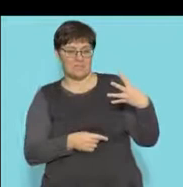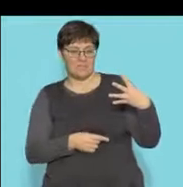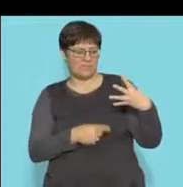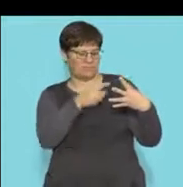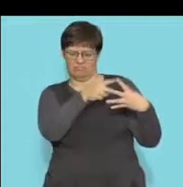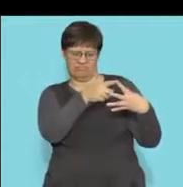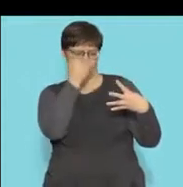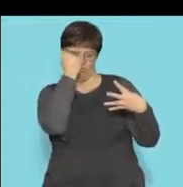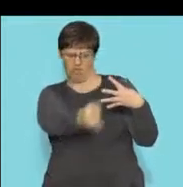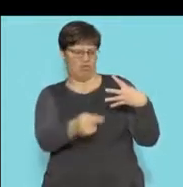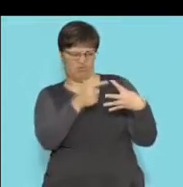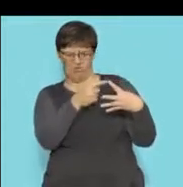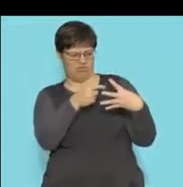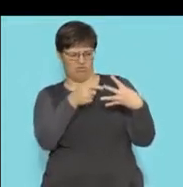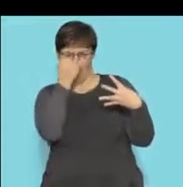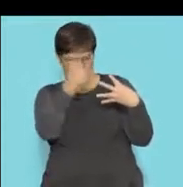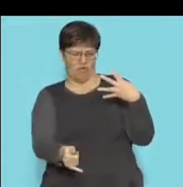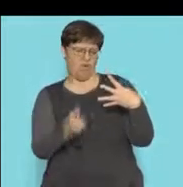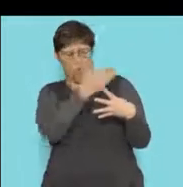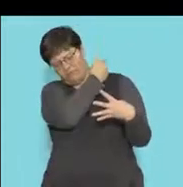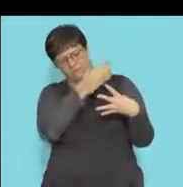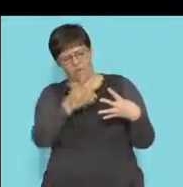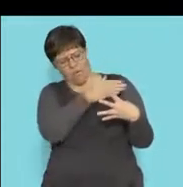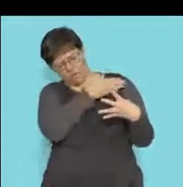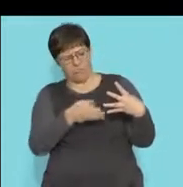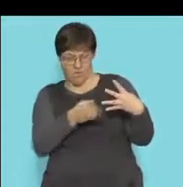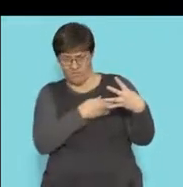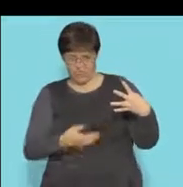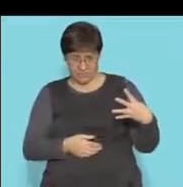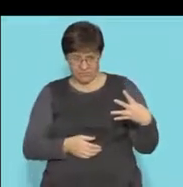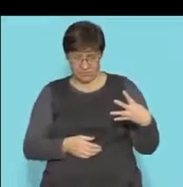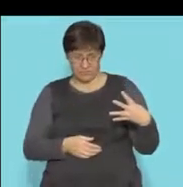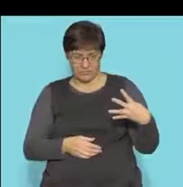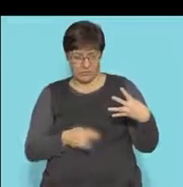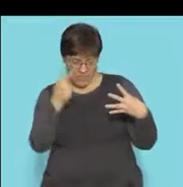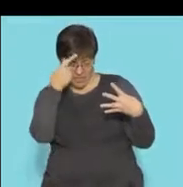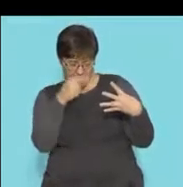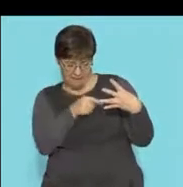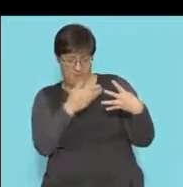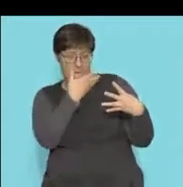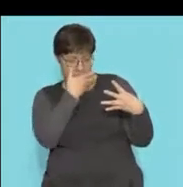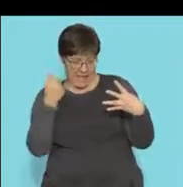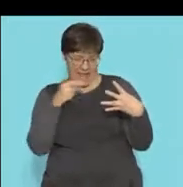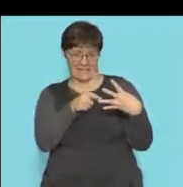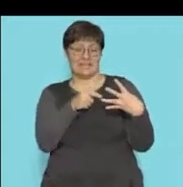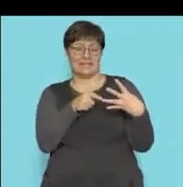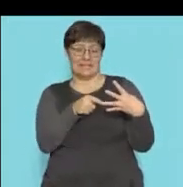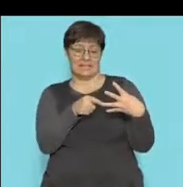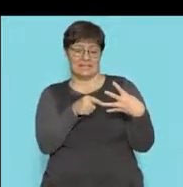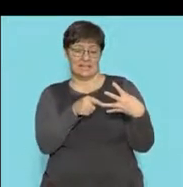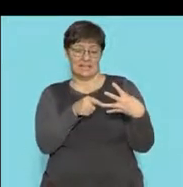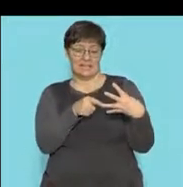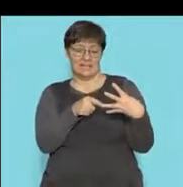as immediately incorrect. Select the option you think best answers the